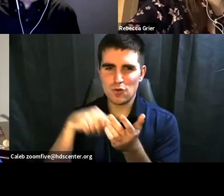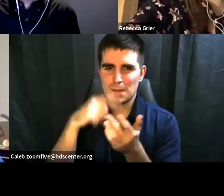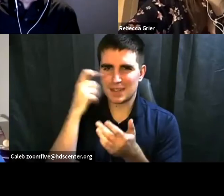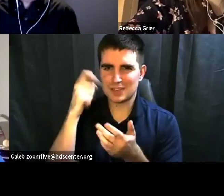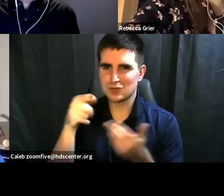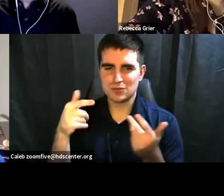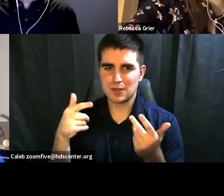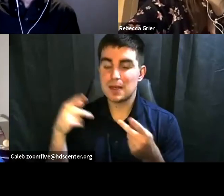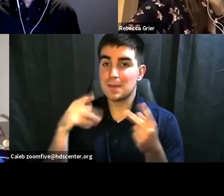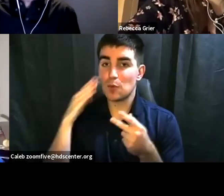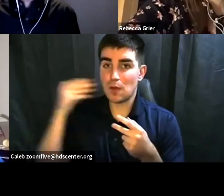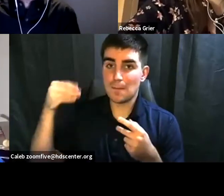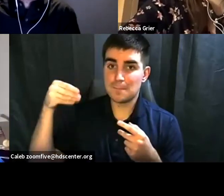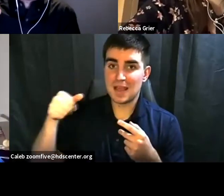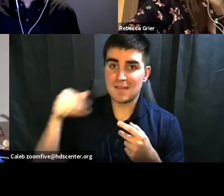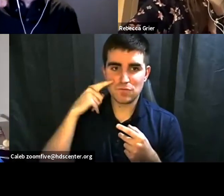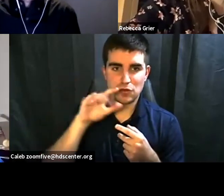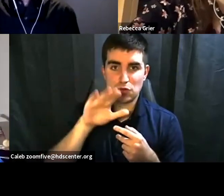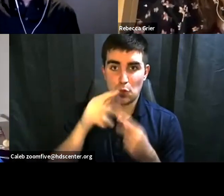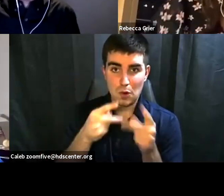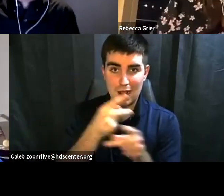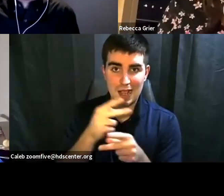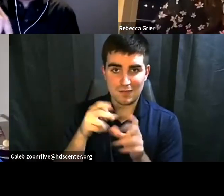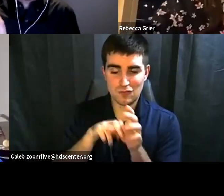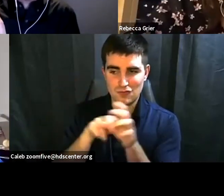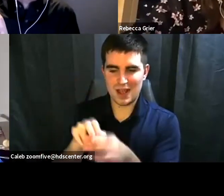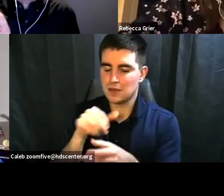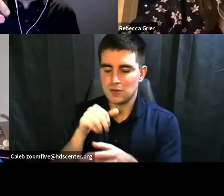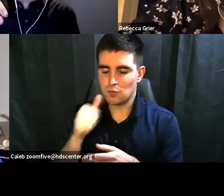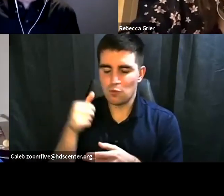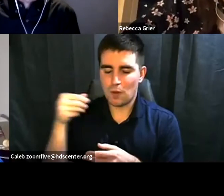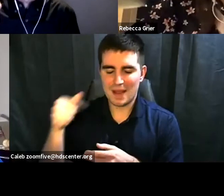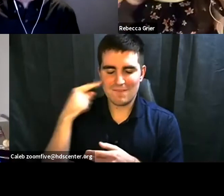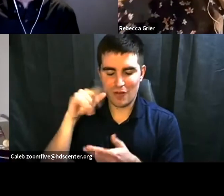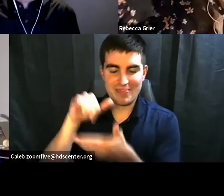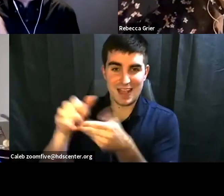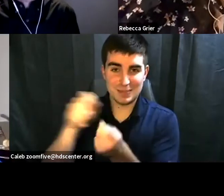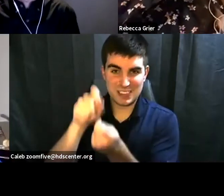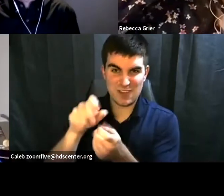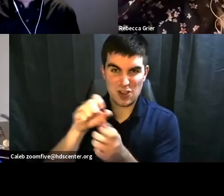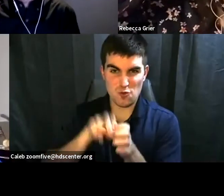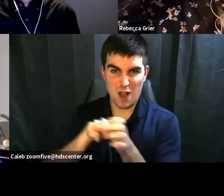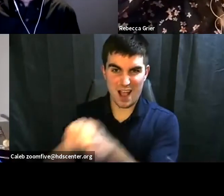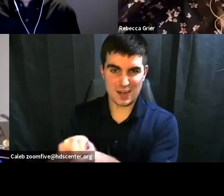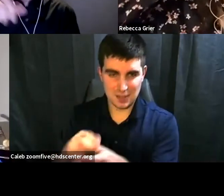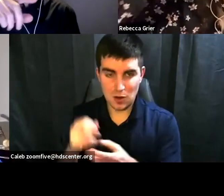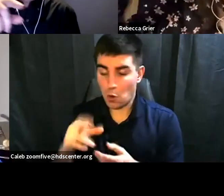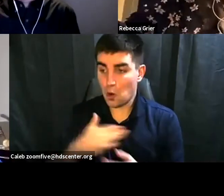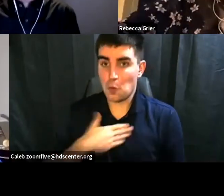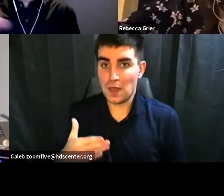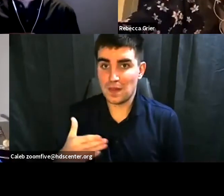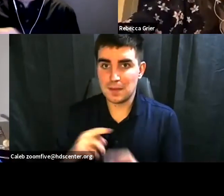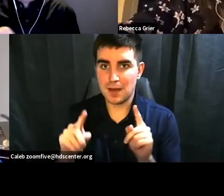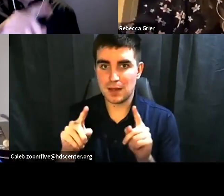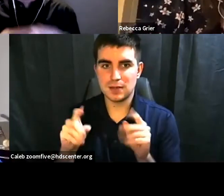the people who will pay for your kinds of rides won't pay for that kind of ride, or they'd be willing to, but there's no mechanism to